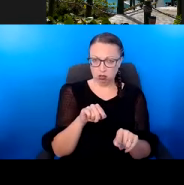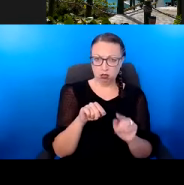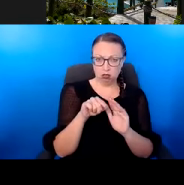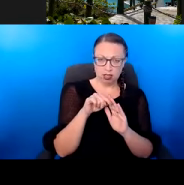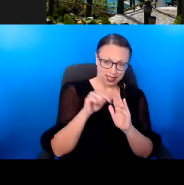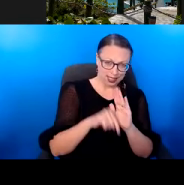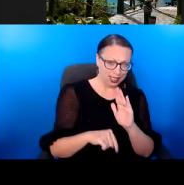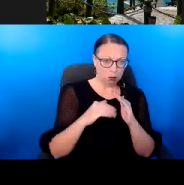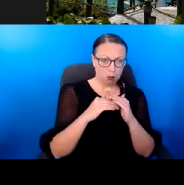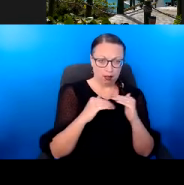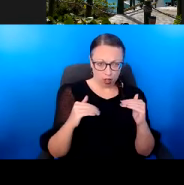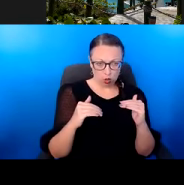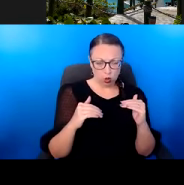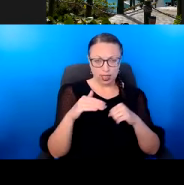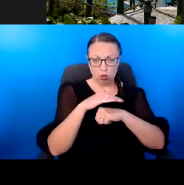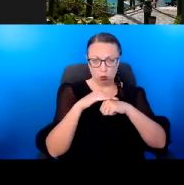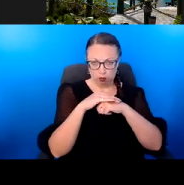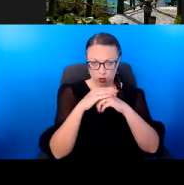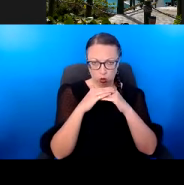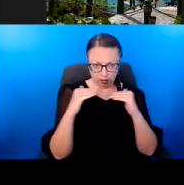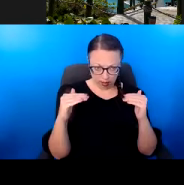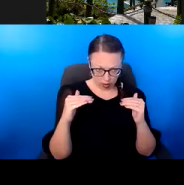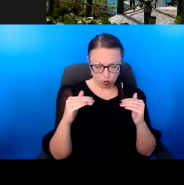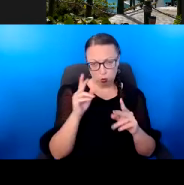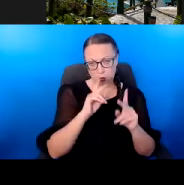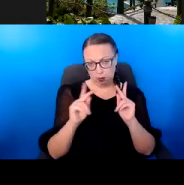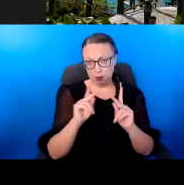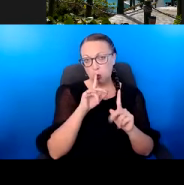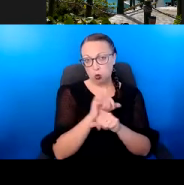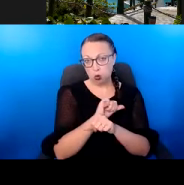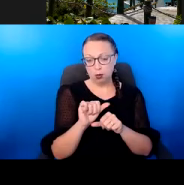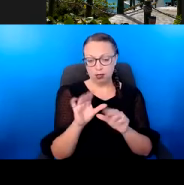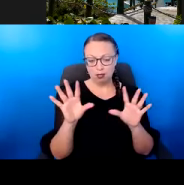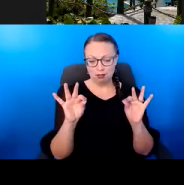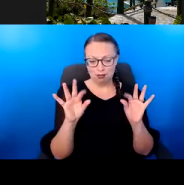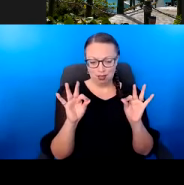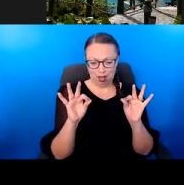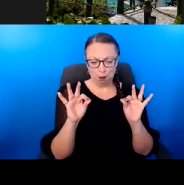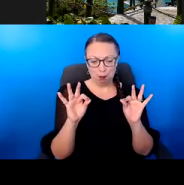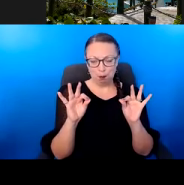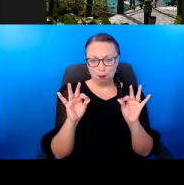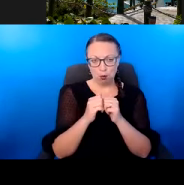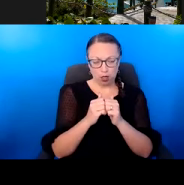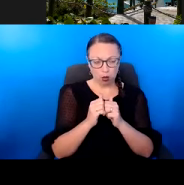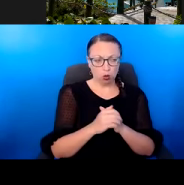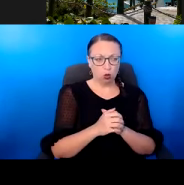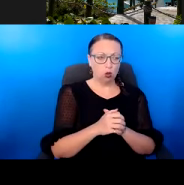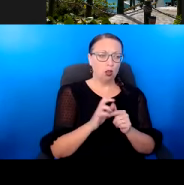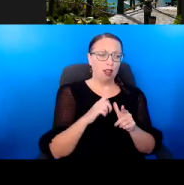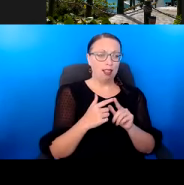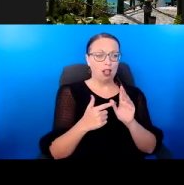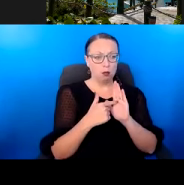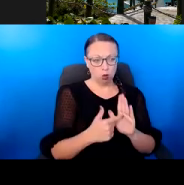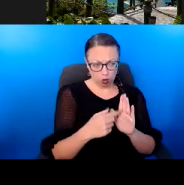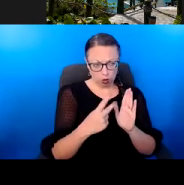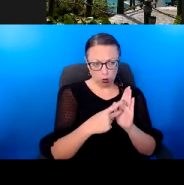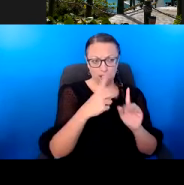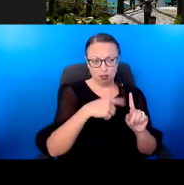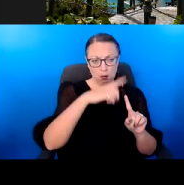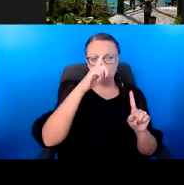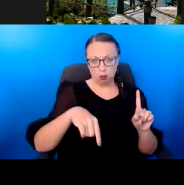and superficial layers when people actually tapped. Here I'm showing you the double peak, exactly what